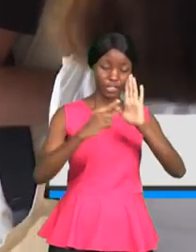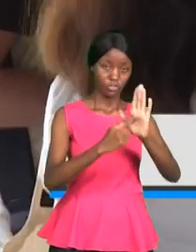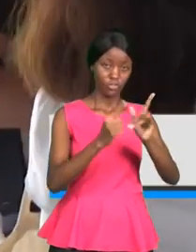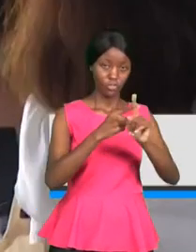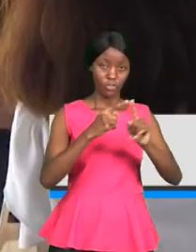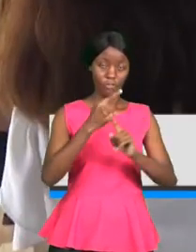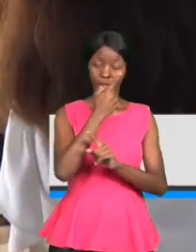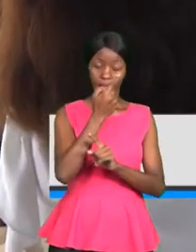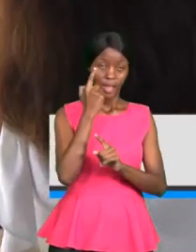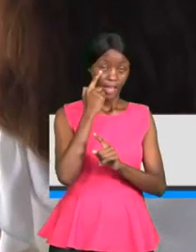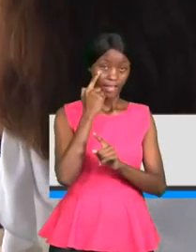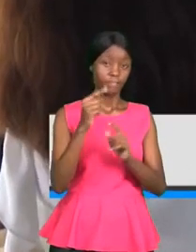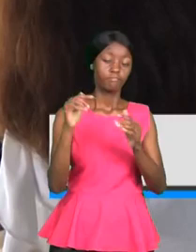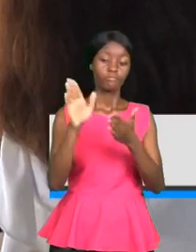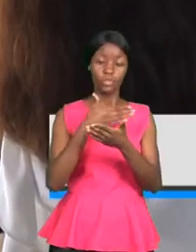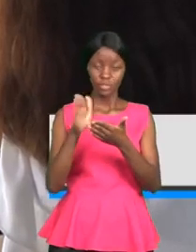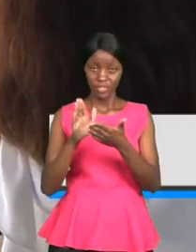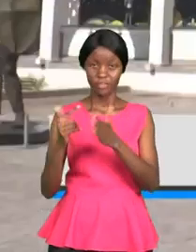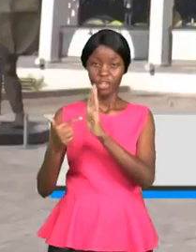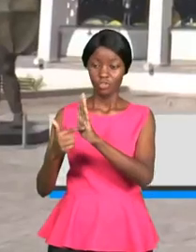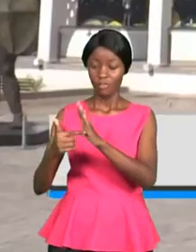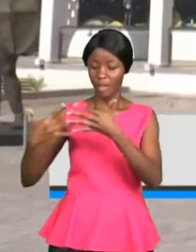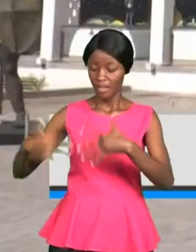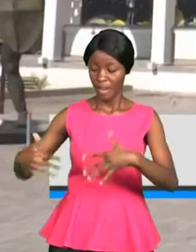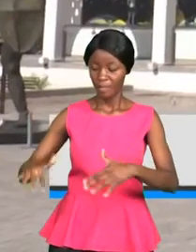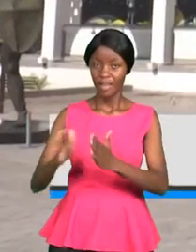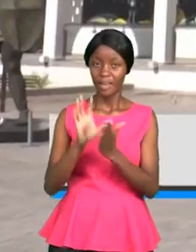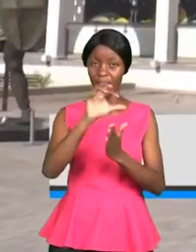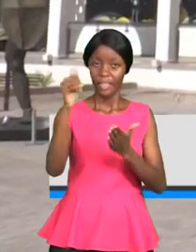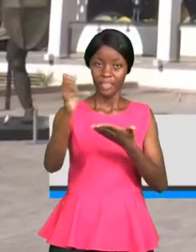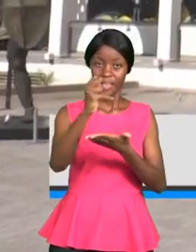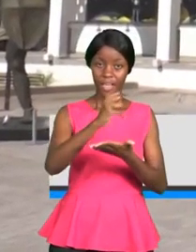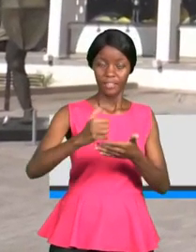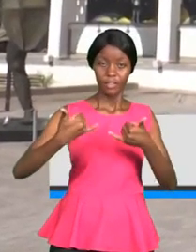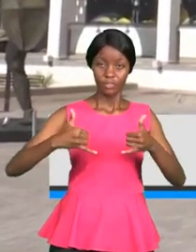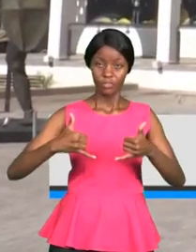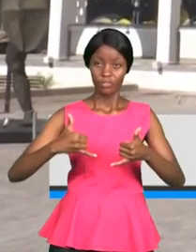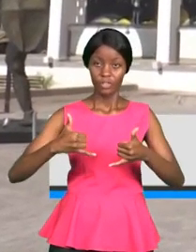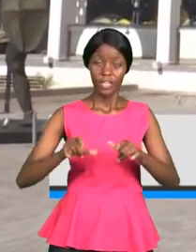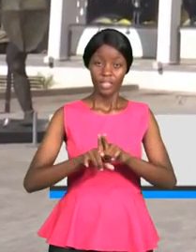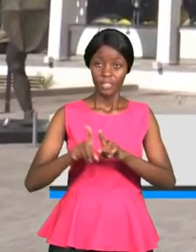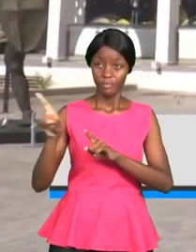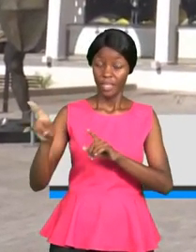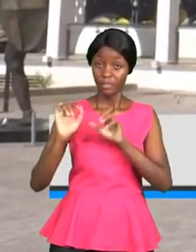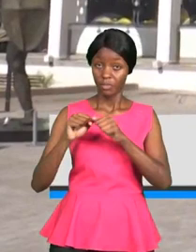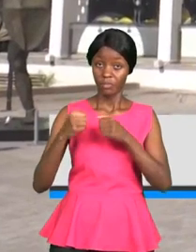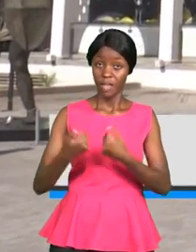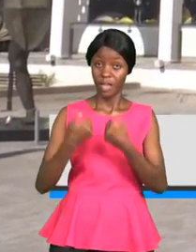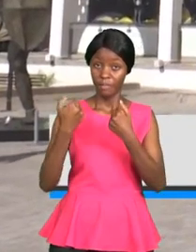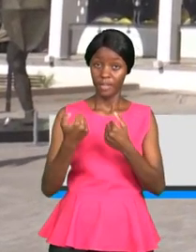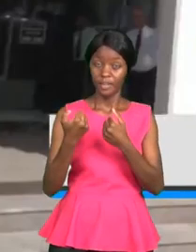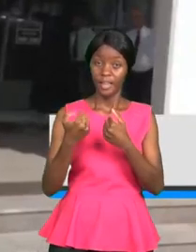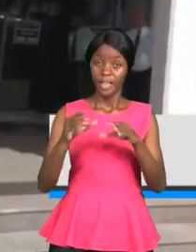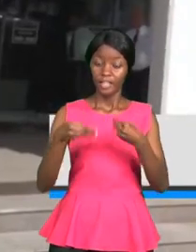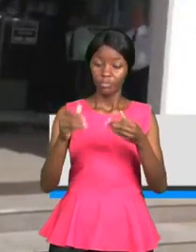from visual art to music to film to performance as well as art street. Outside the main exhibition, the Biennale will also offer